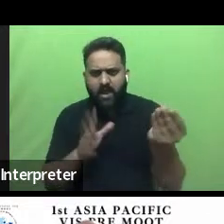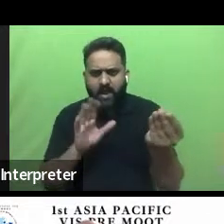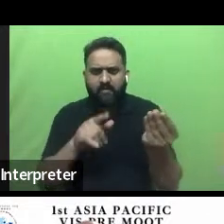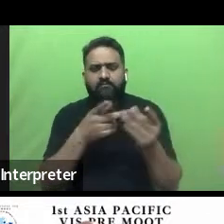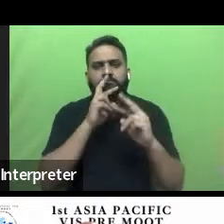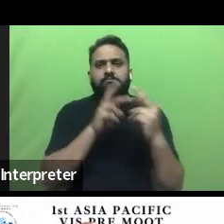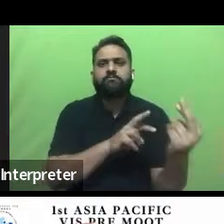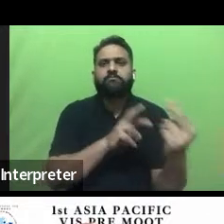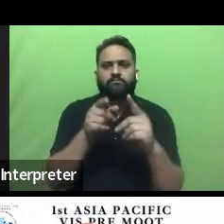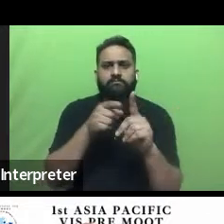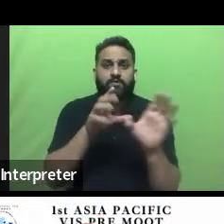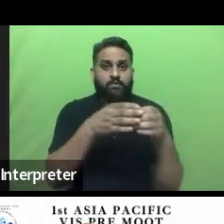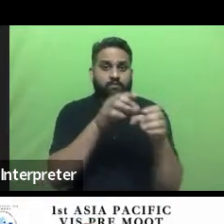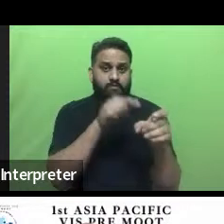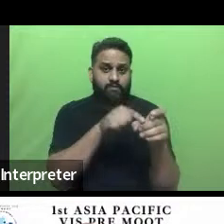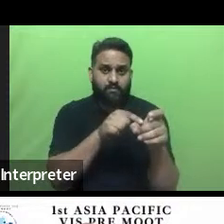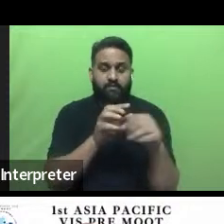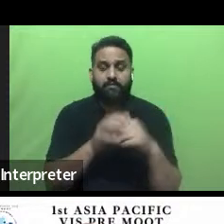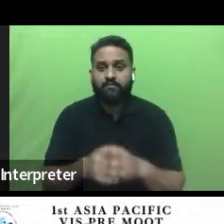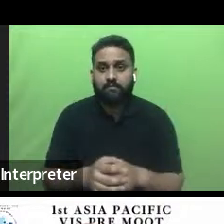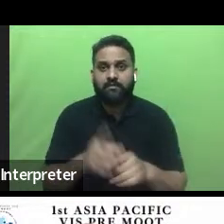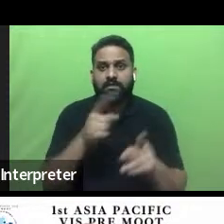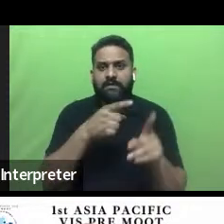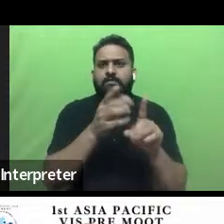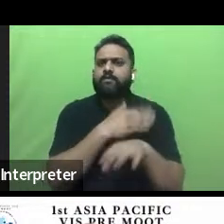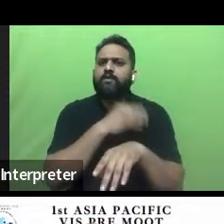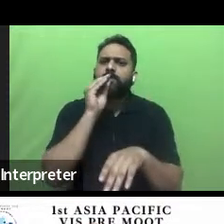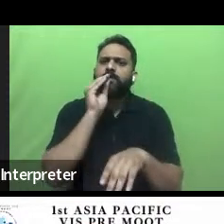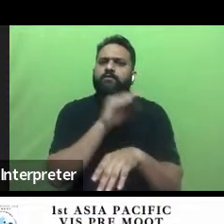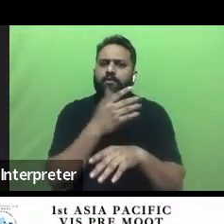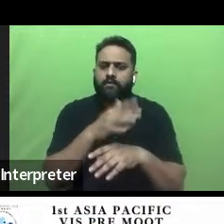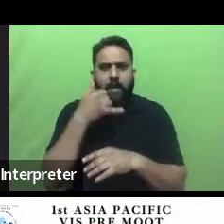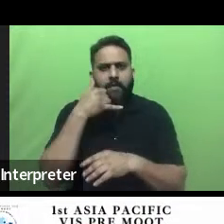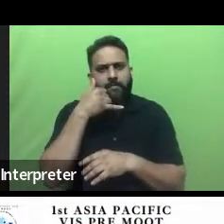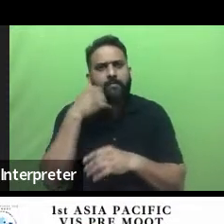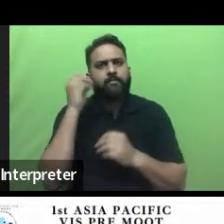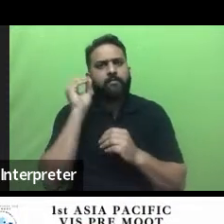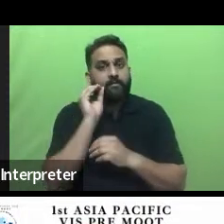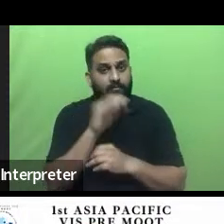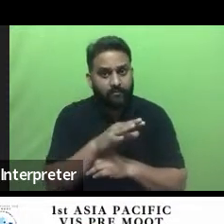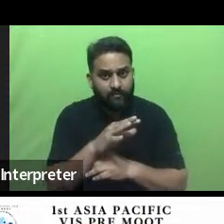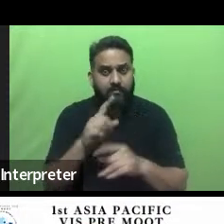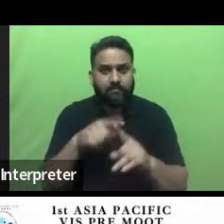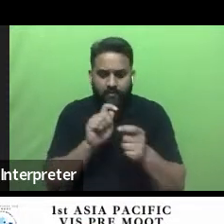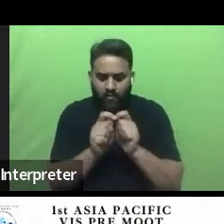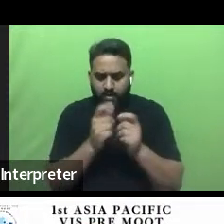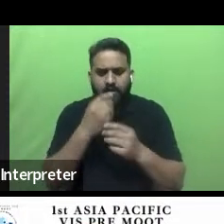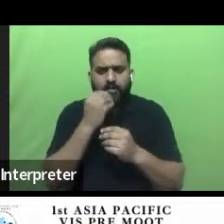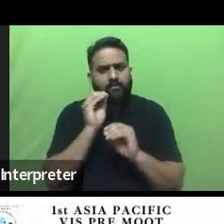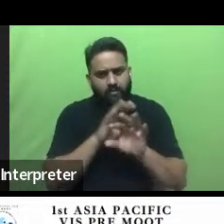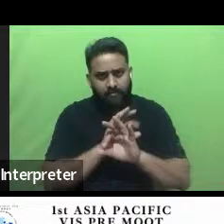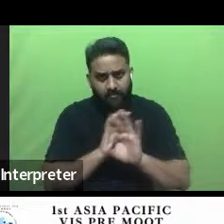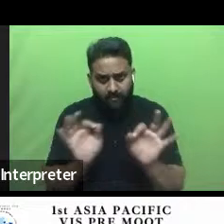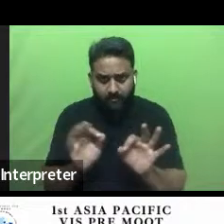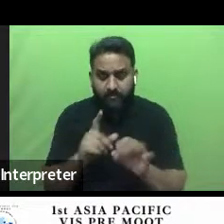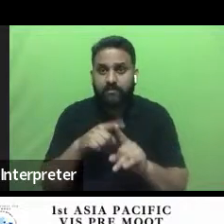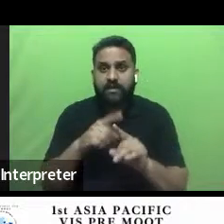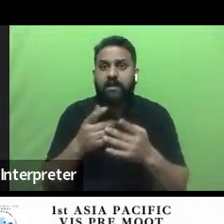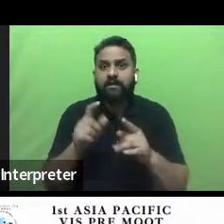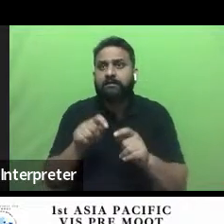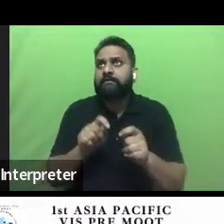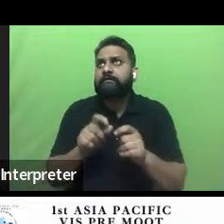is uncontested that Mispi Party was informed via the telephone of the change in these conditions. And as there's no requirement for form